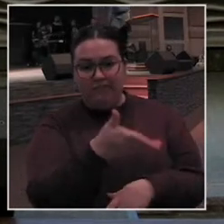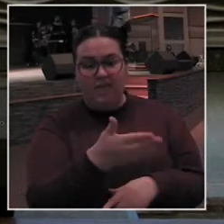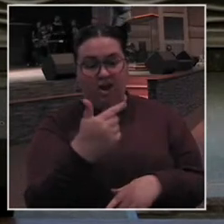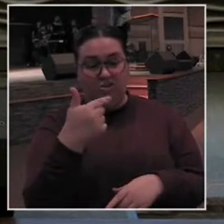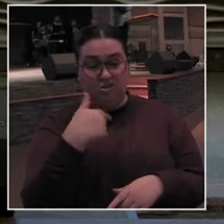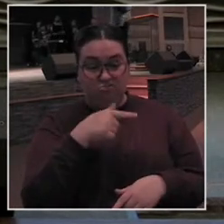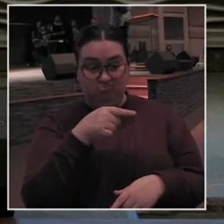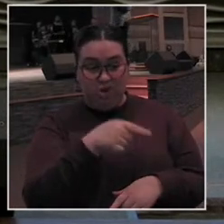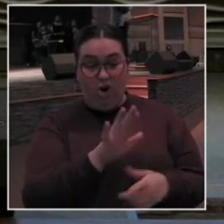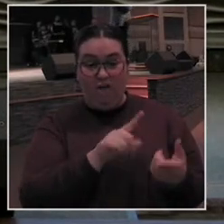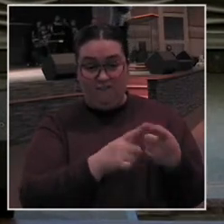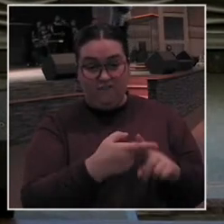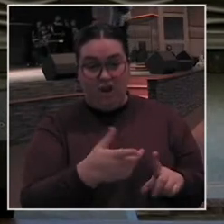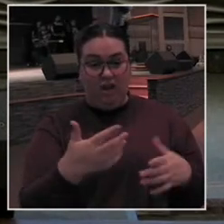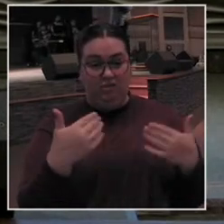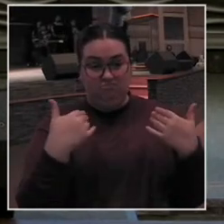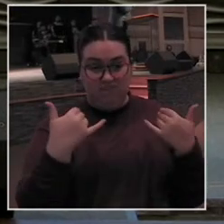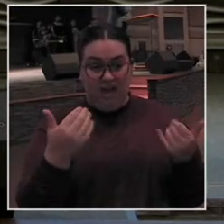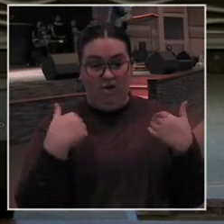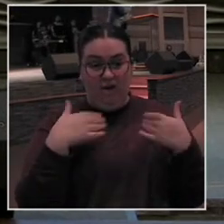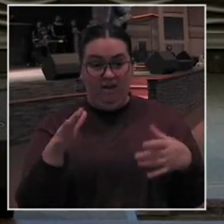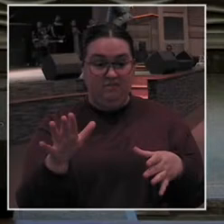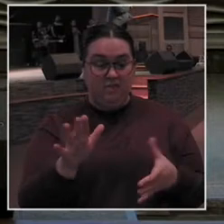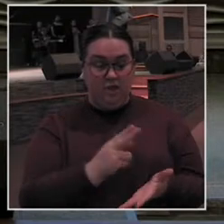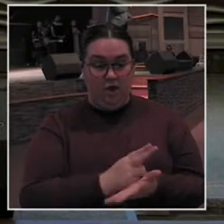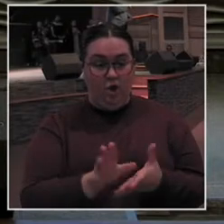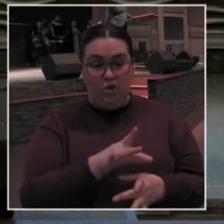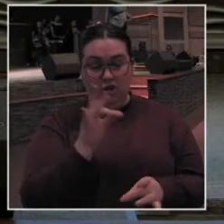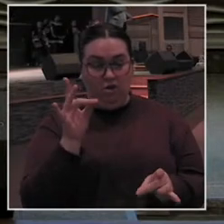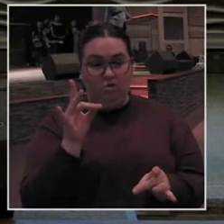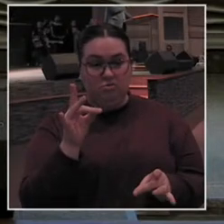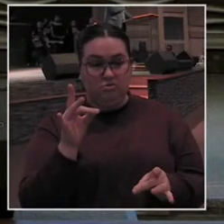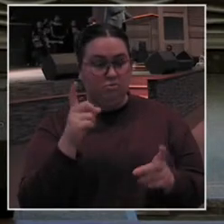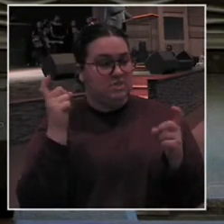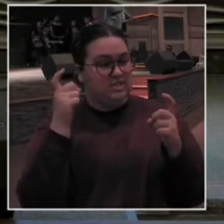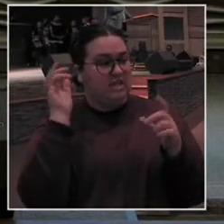Quizzing Extravaganza. We celebrate that.